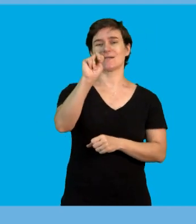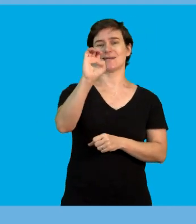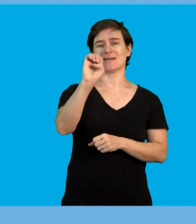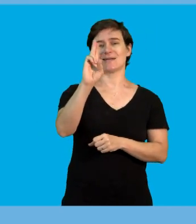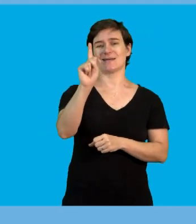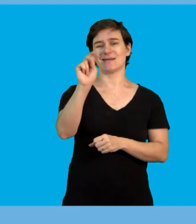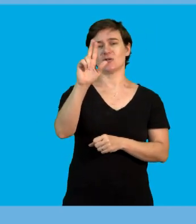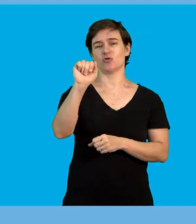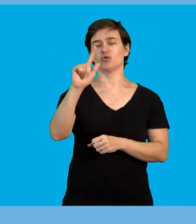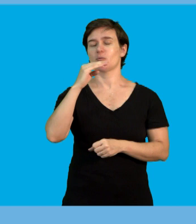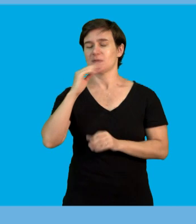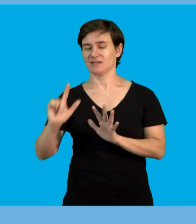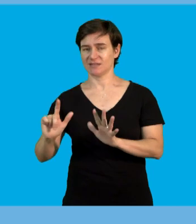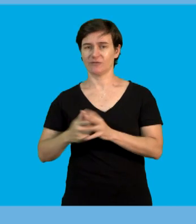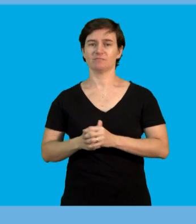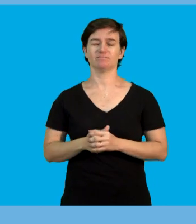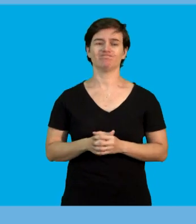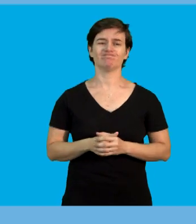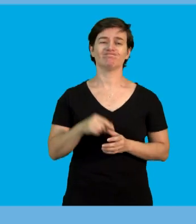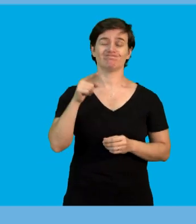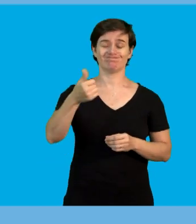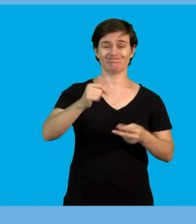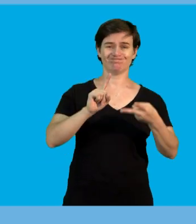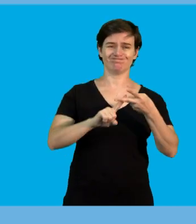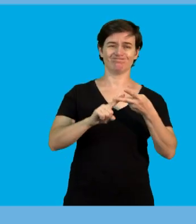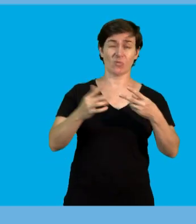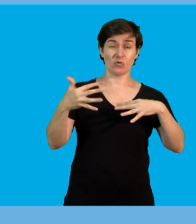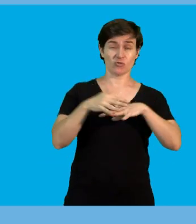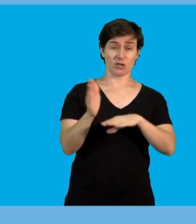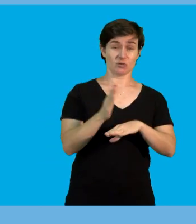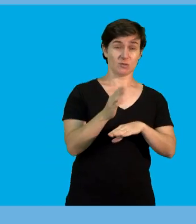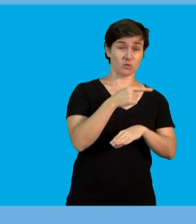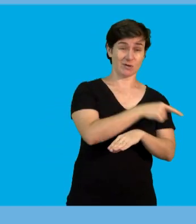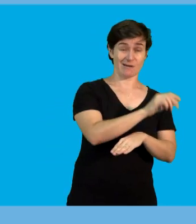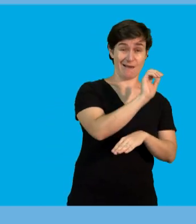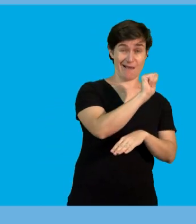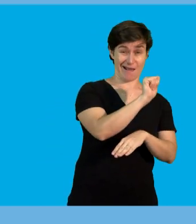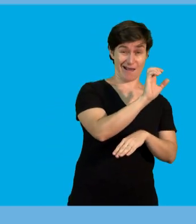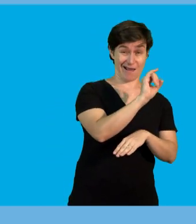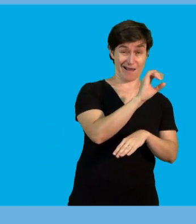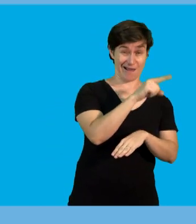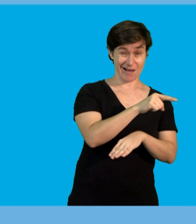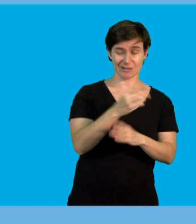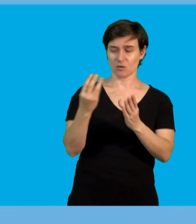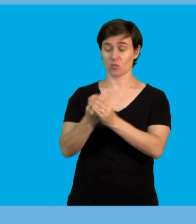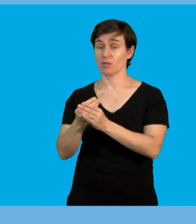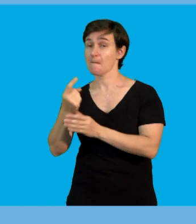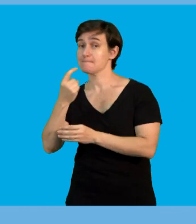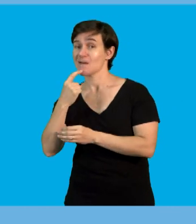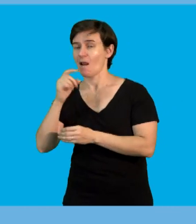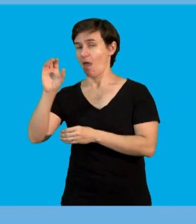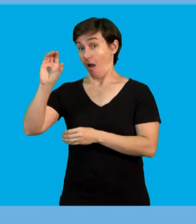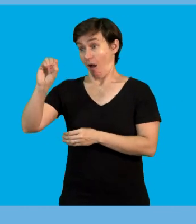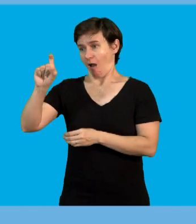Then the next question says, the reaction between an acid and a metal oxide. So what is going to happen when we react an acid and a